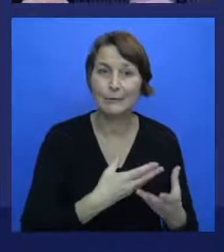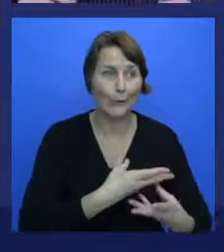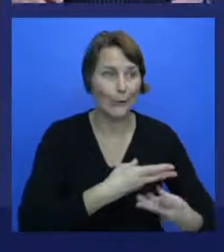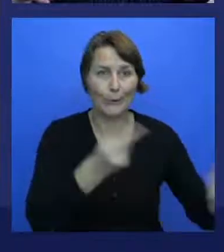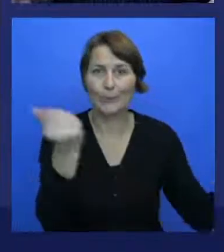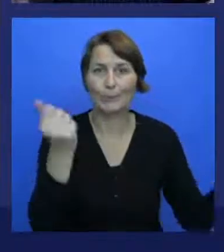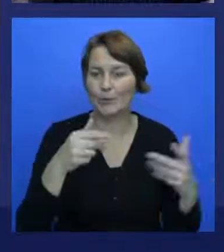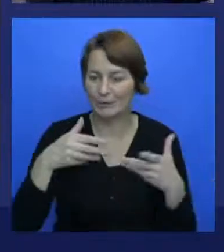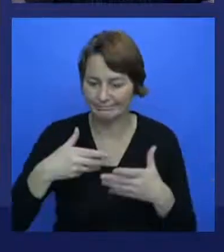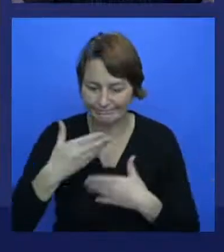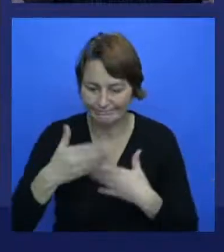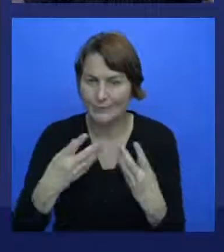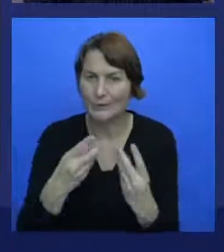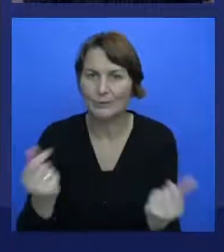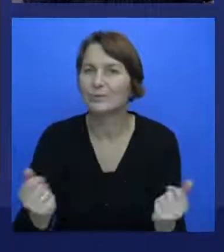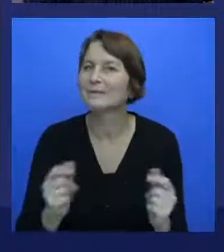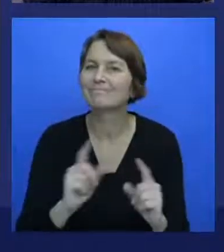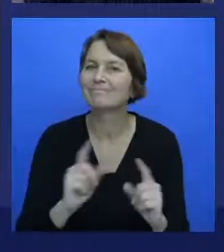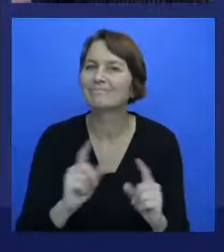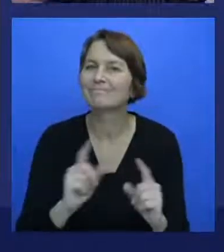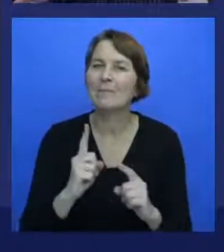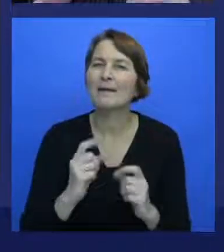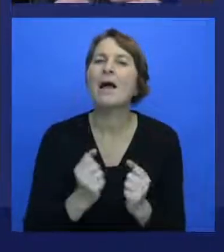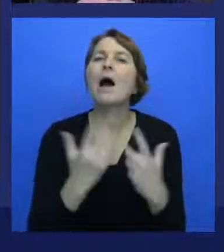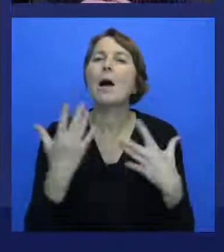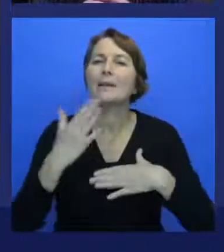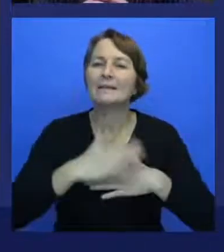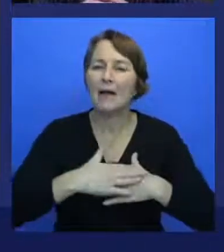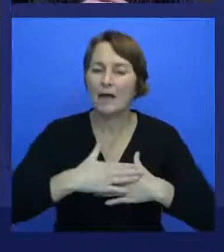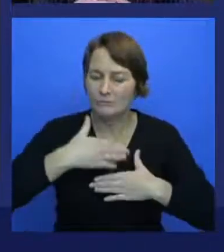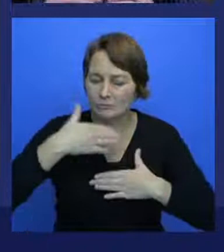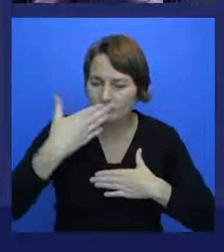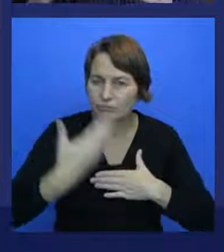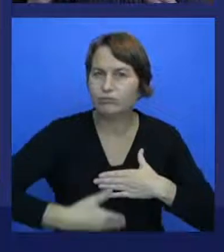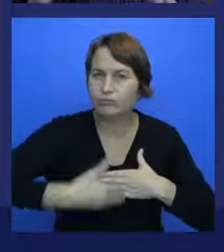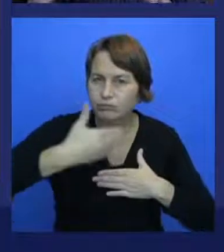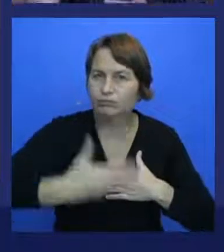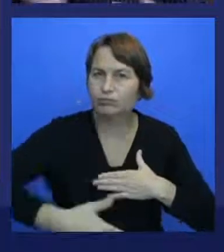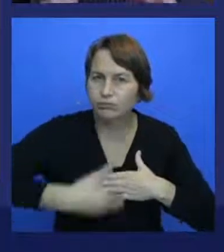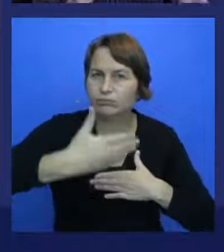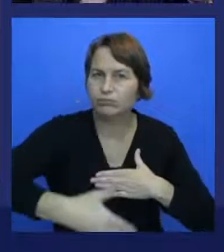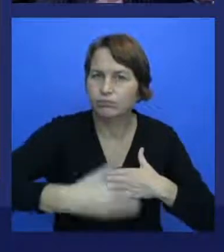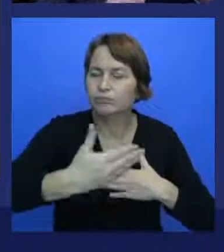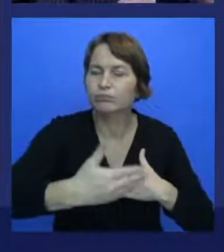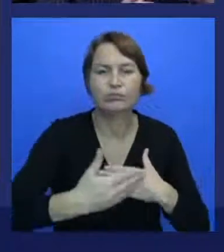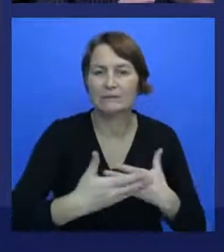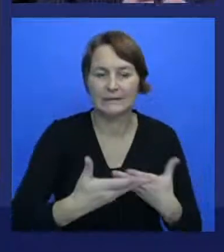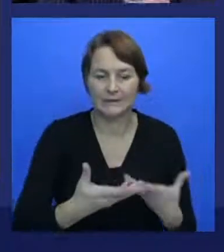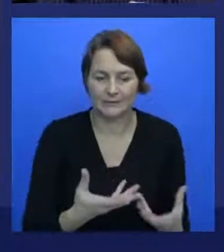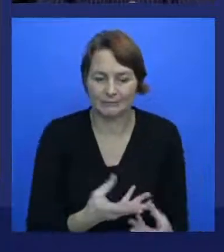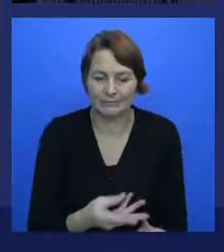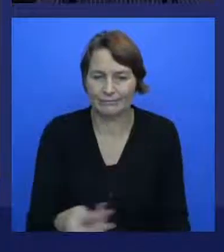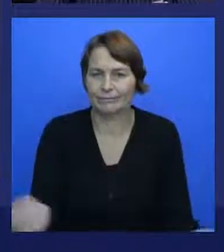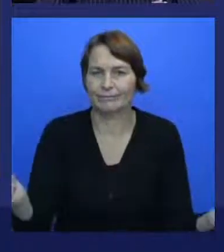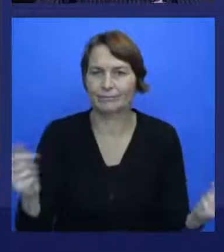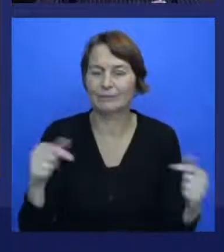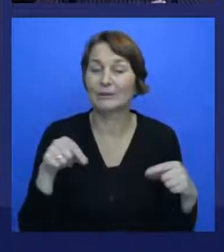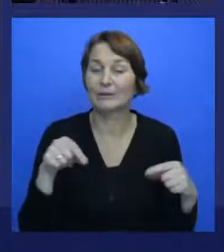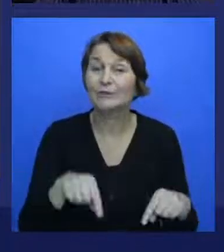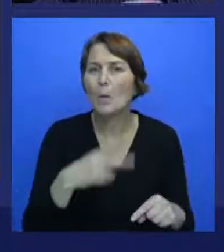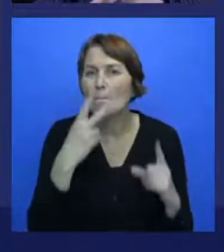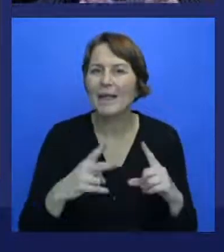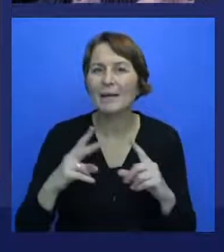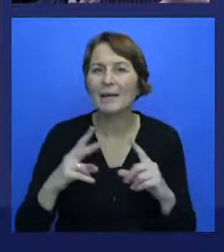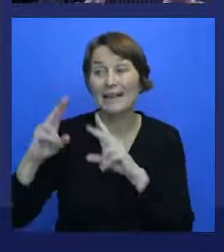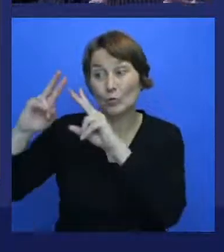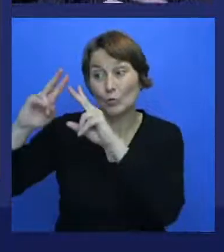a period now where we're getting such good results with the technology we have that there's the energy to do research may be diminishing somewhat, so